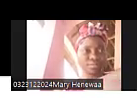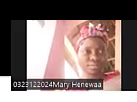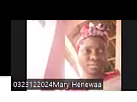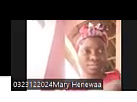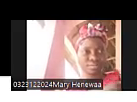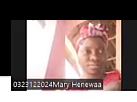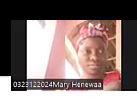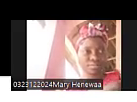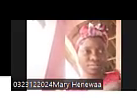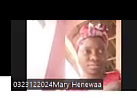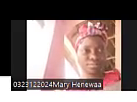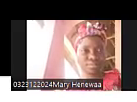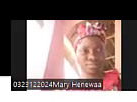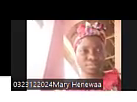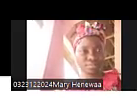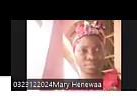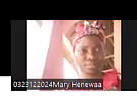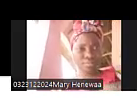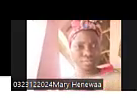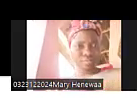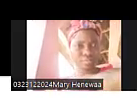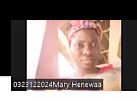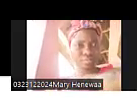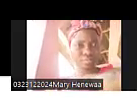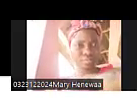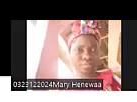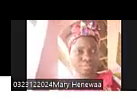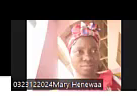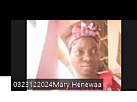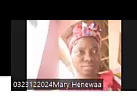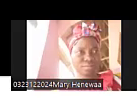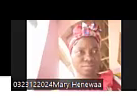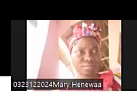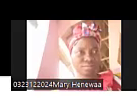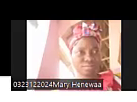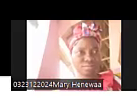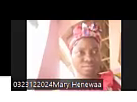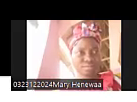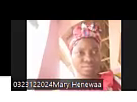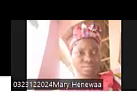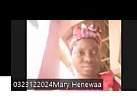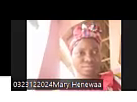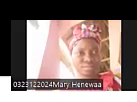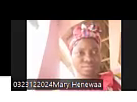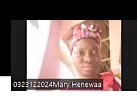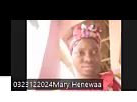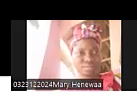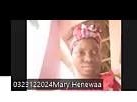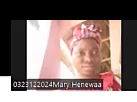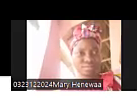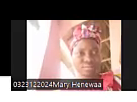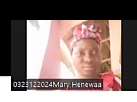H I G H. Good.